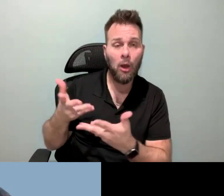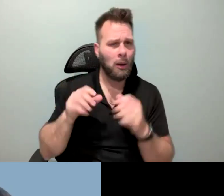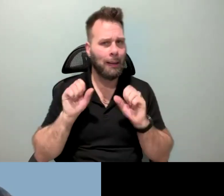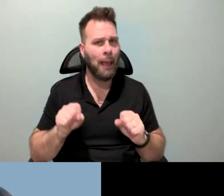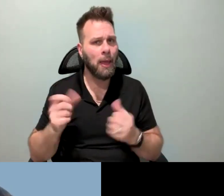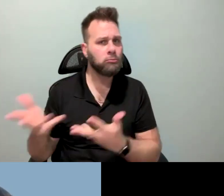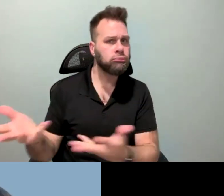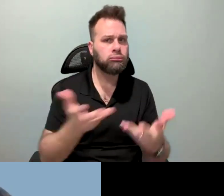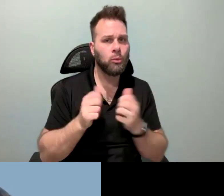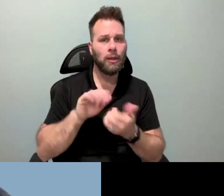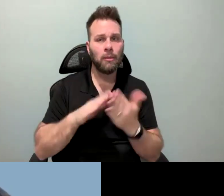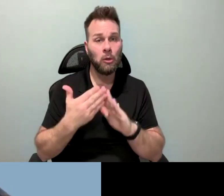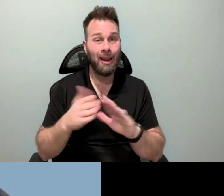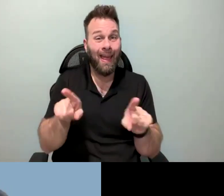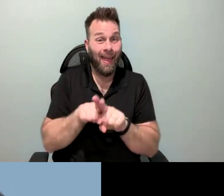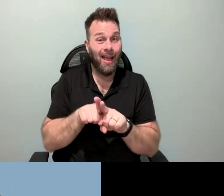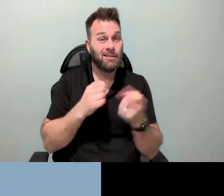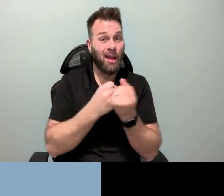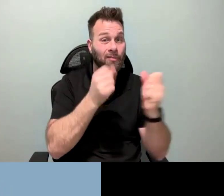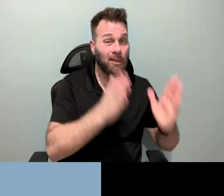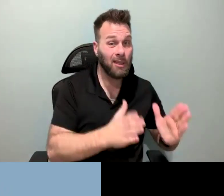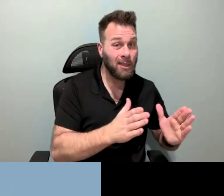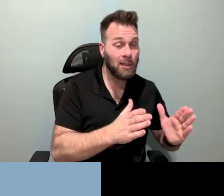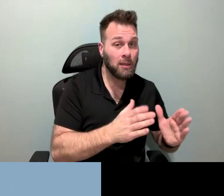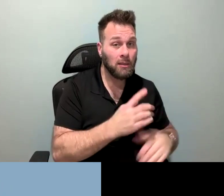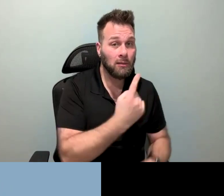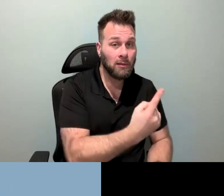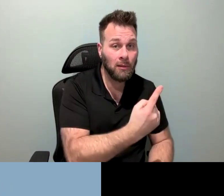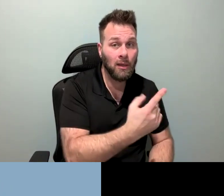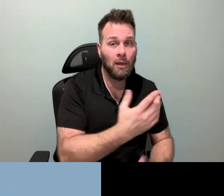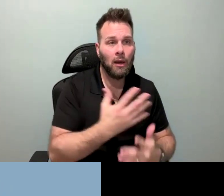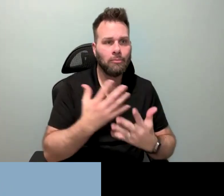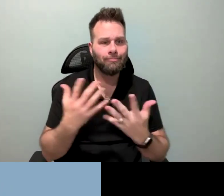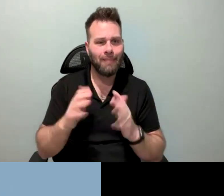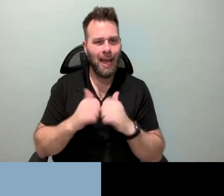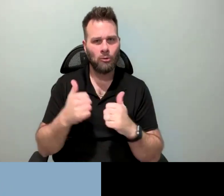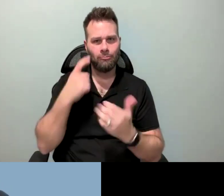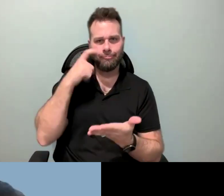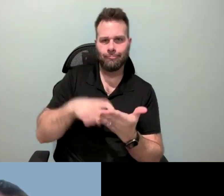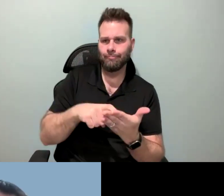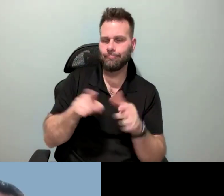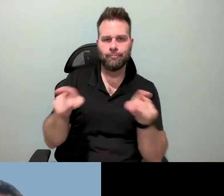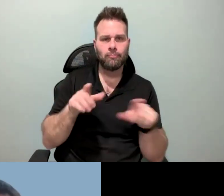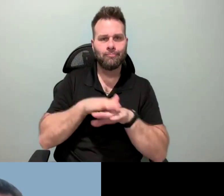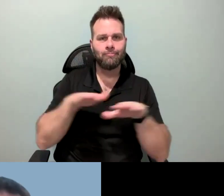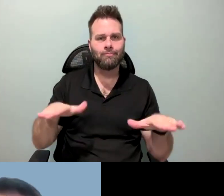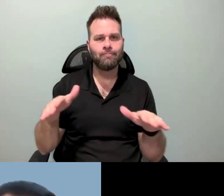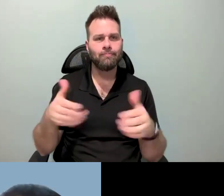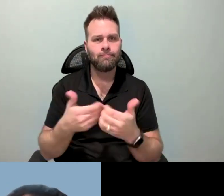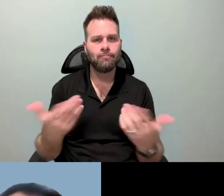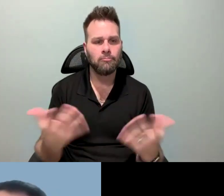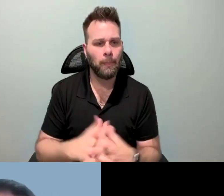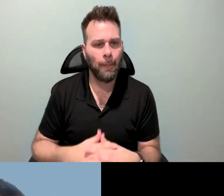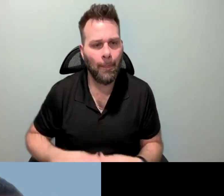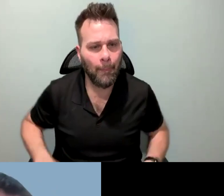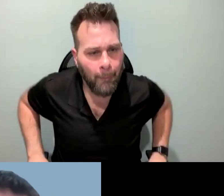the community, solely as advocates? Kind of how do you make that distinction? So,